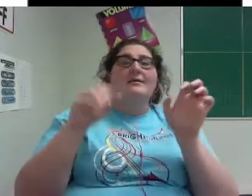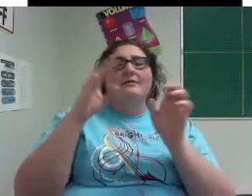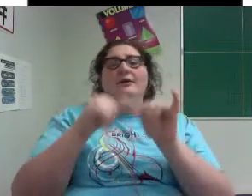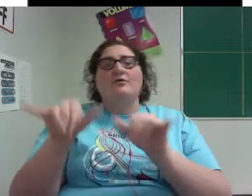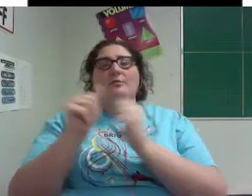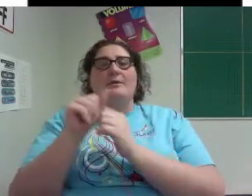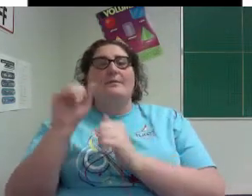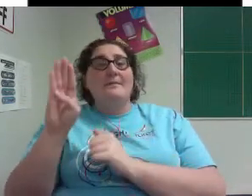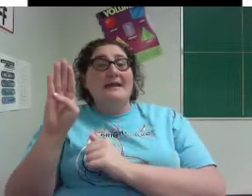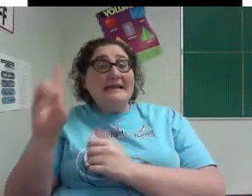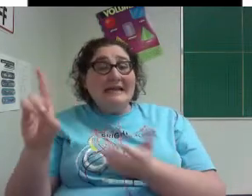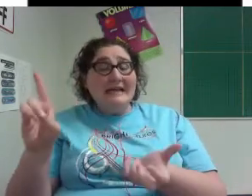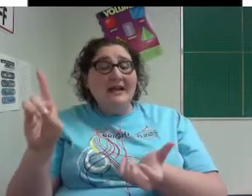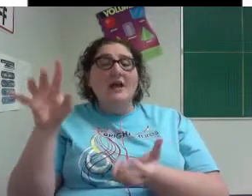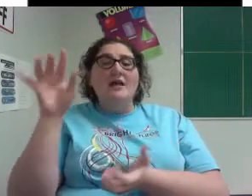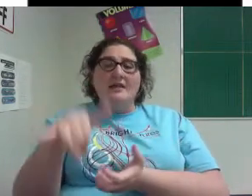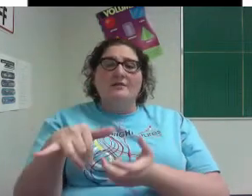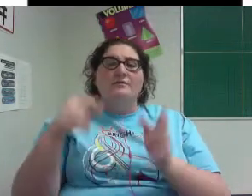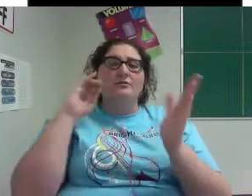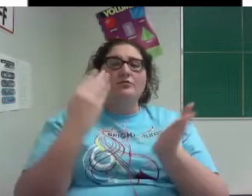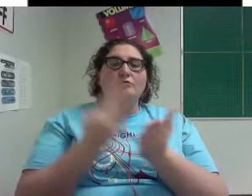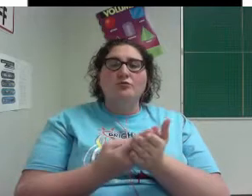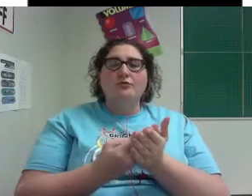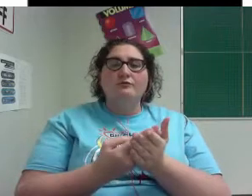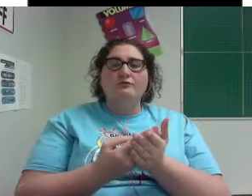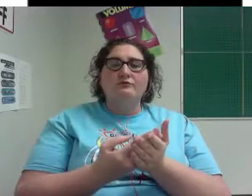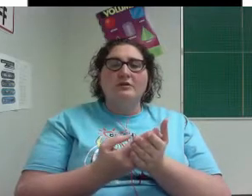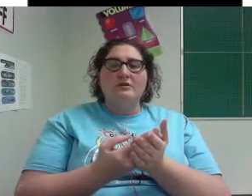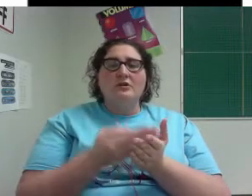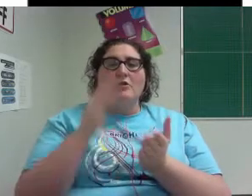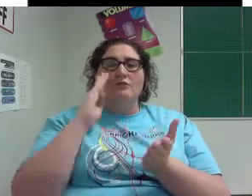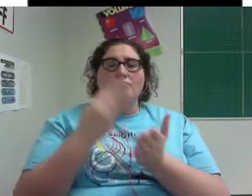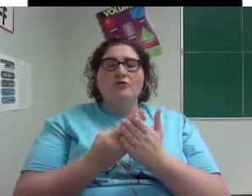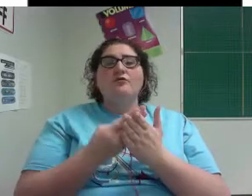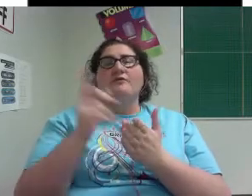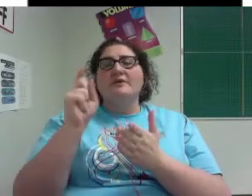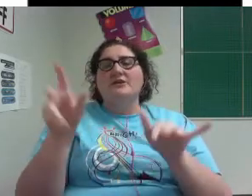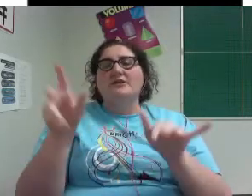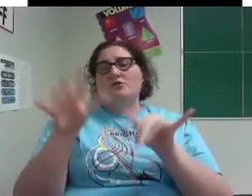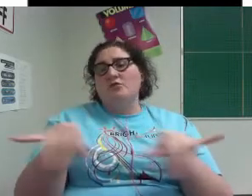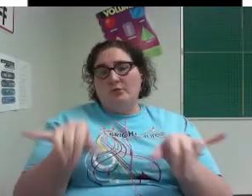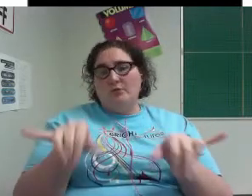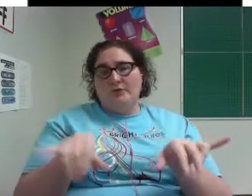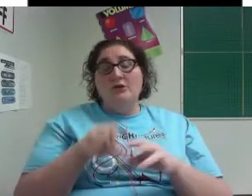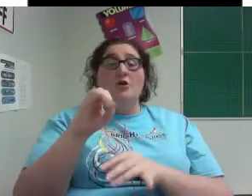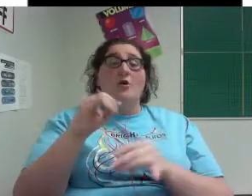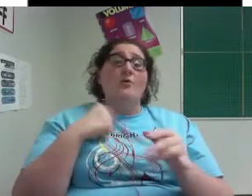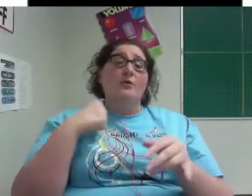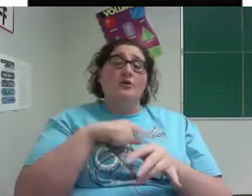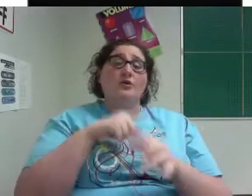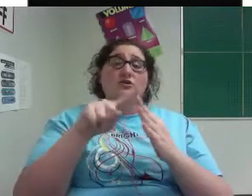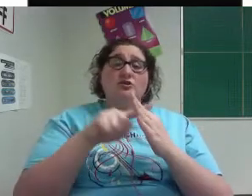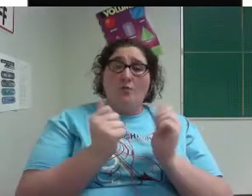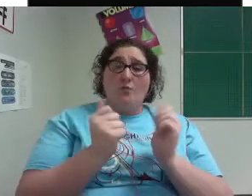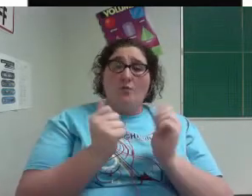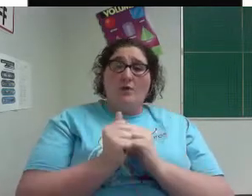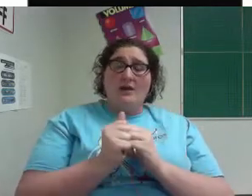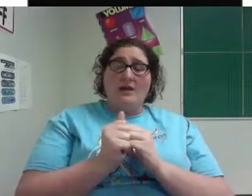is congruent to BD. They want us to prove that the triangles are congruent. So we're going to start